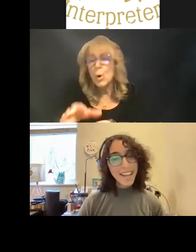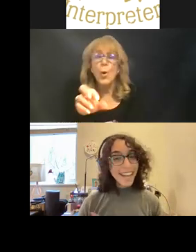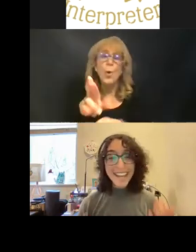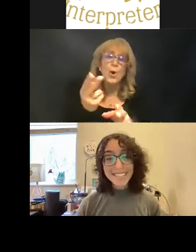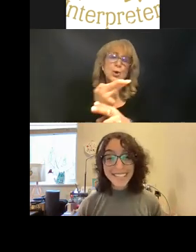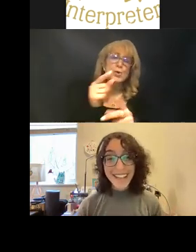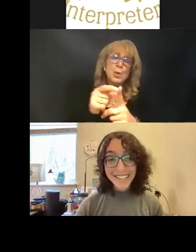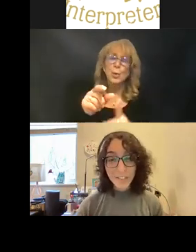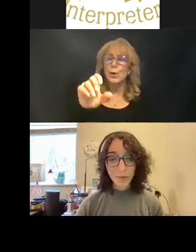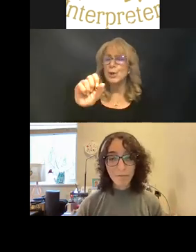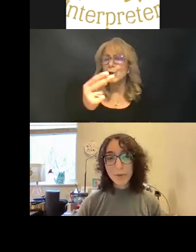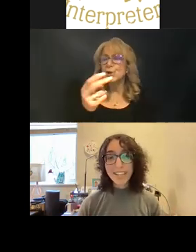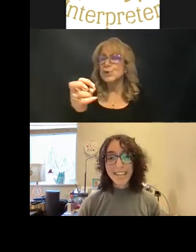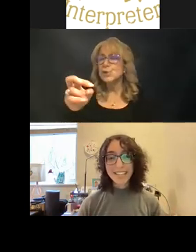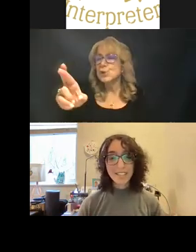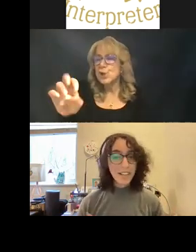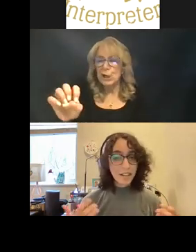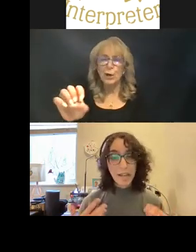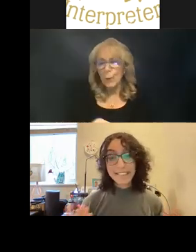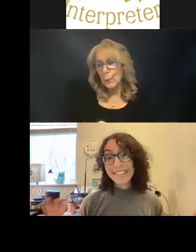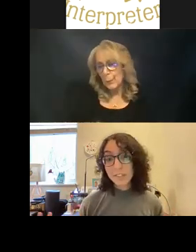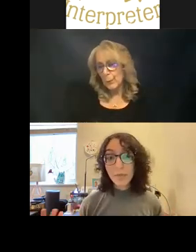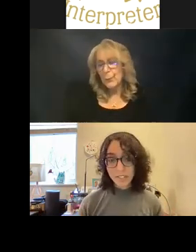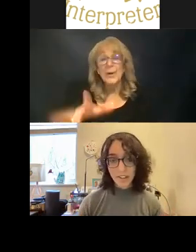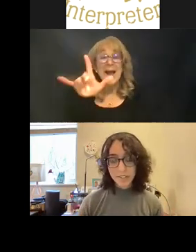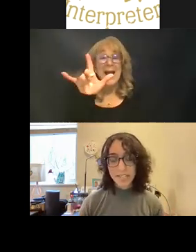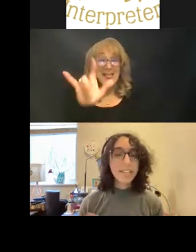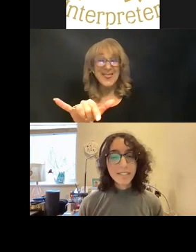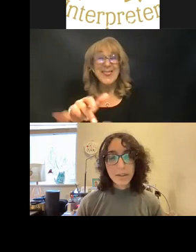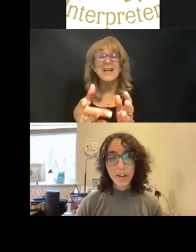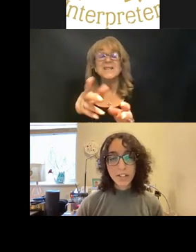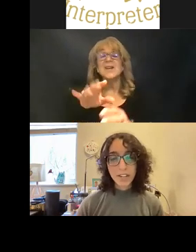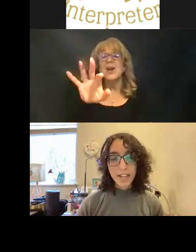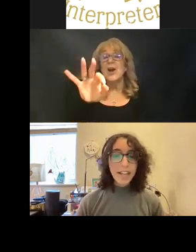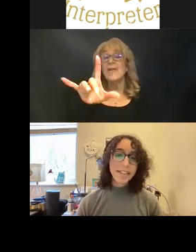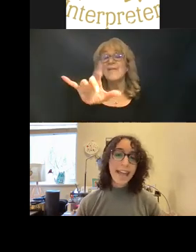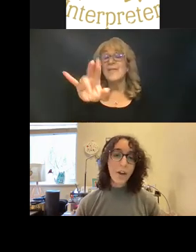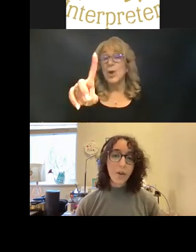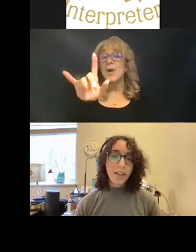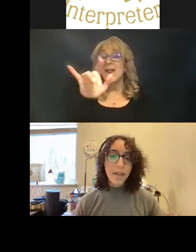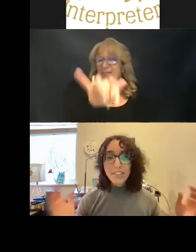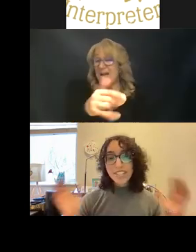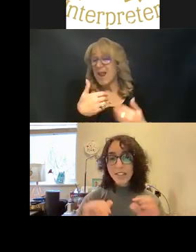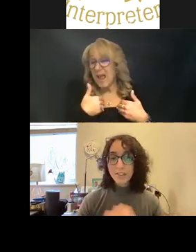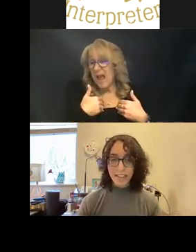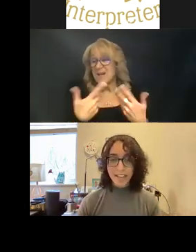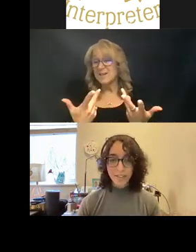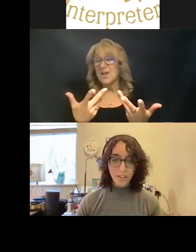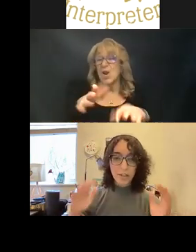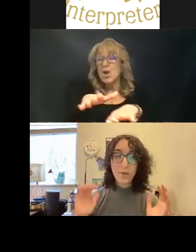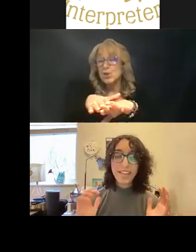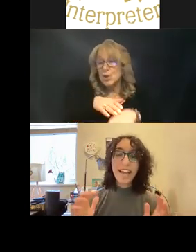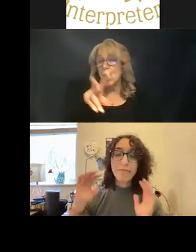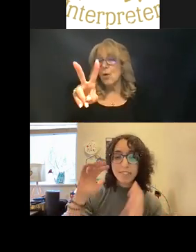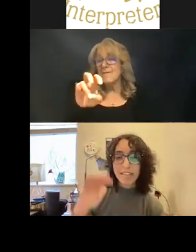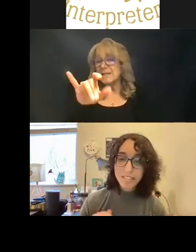other. And that is analogous to a fluid that has low viscosity, say water. Now, imagine another case.